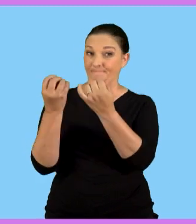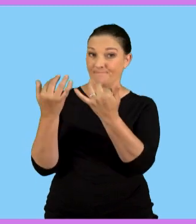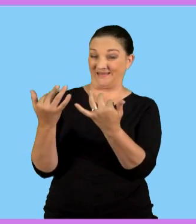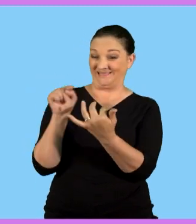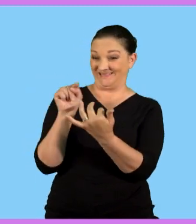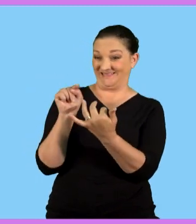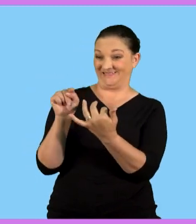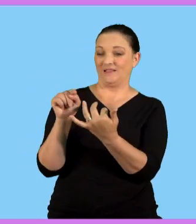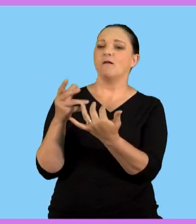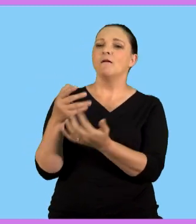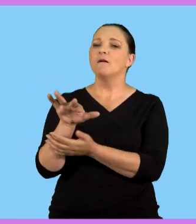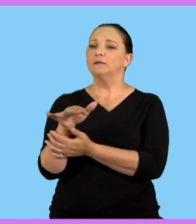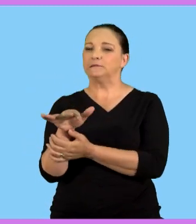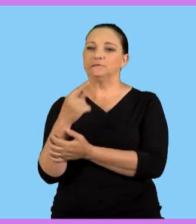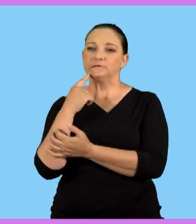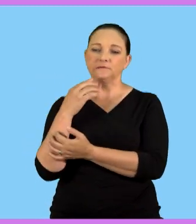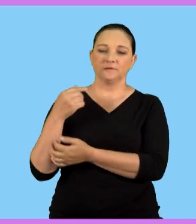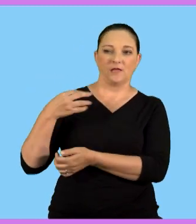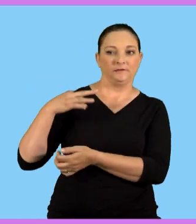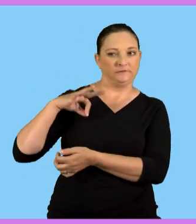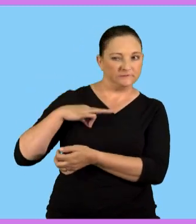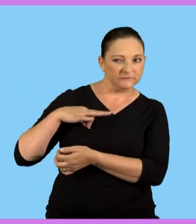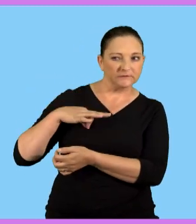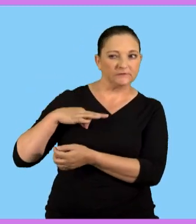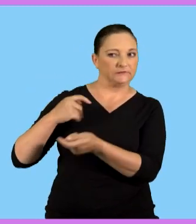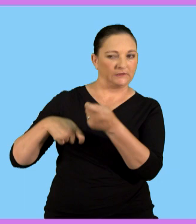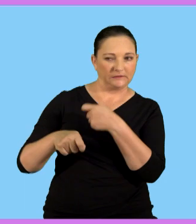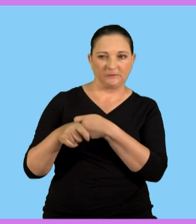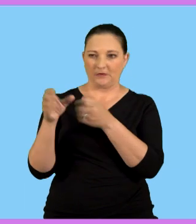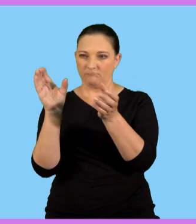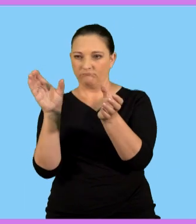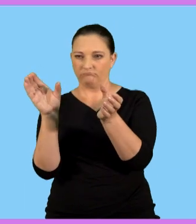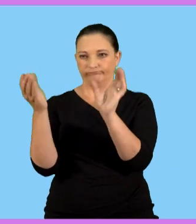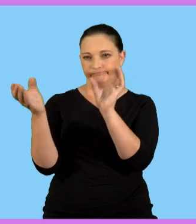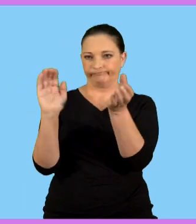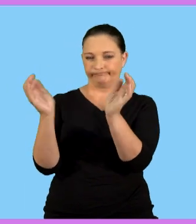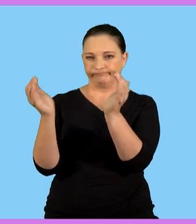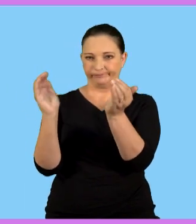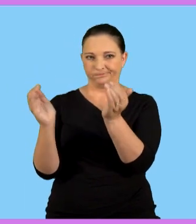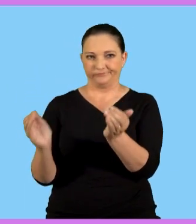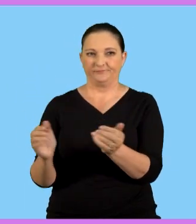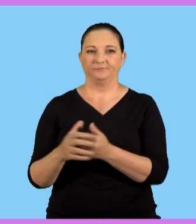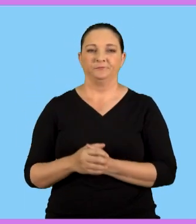A budget is an estimation of income and expenses.